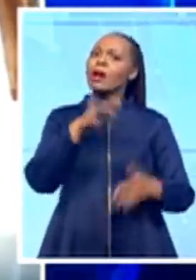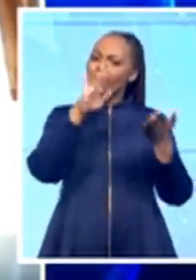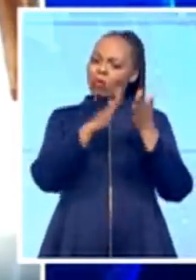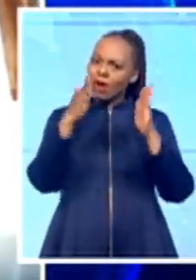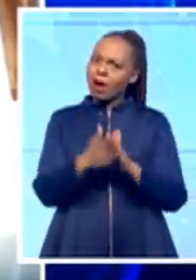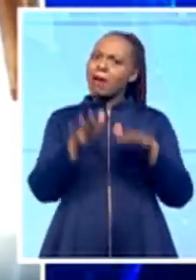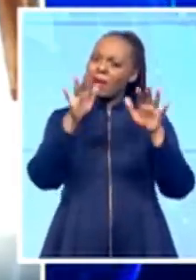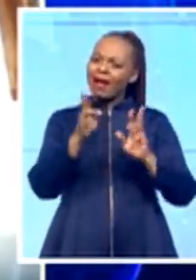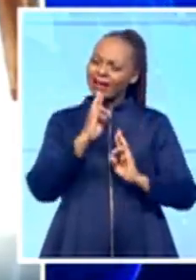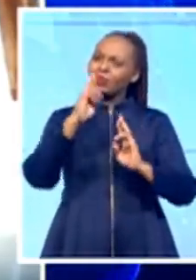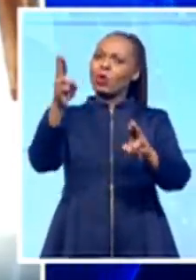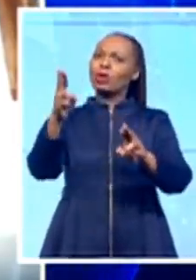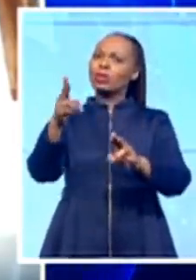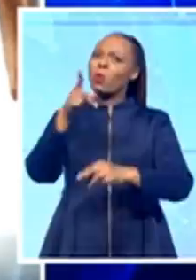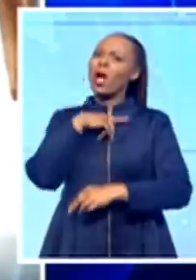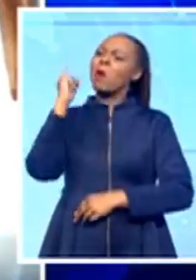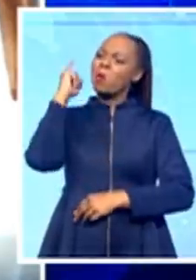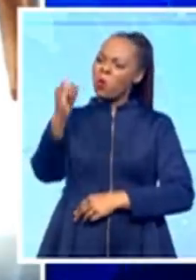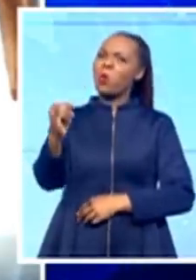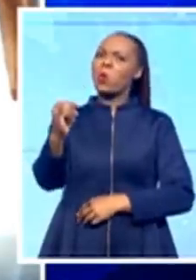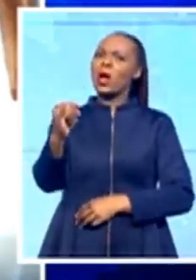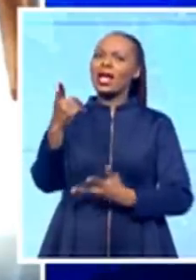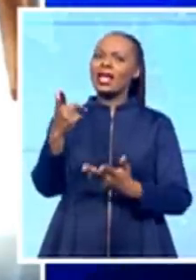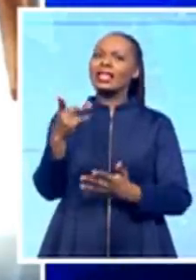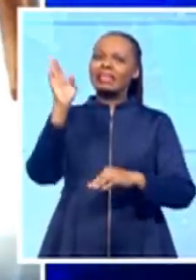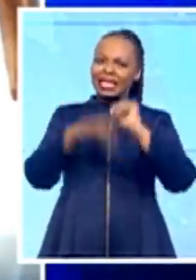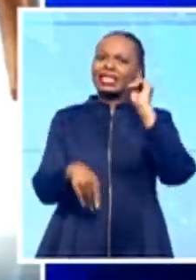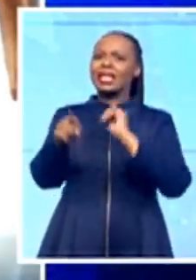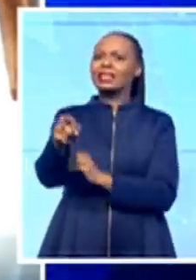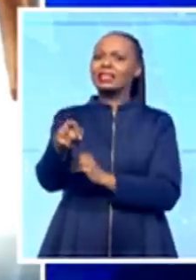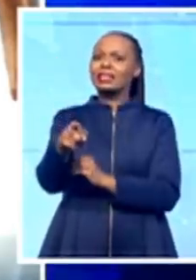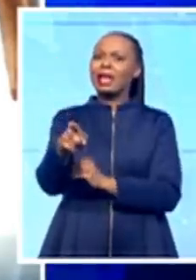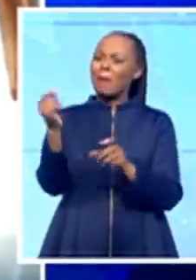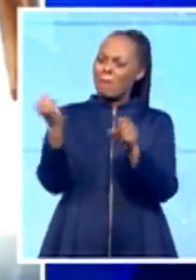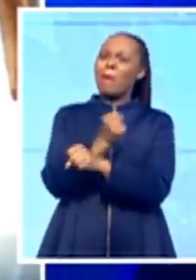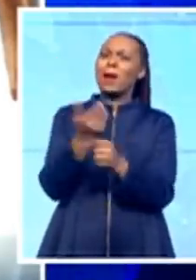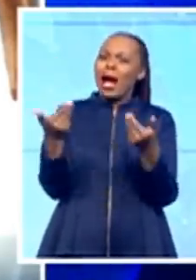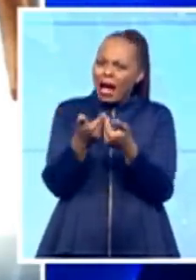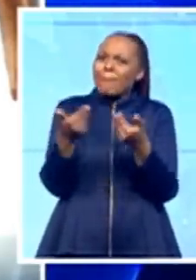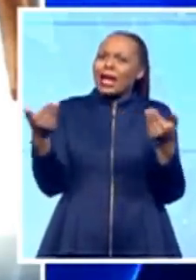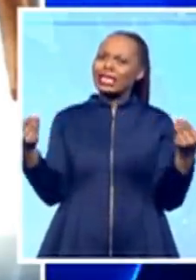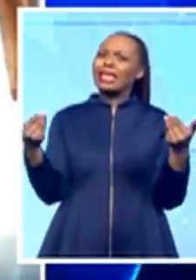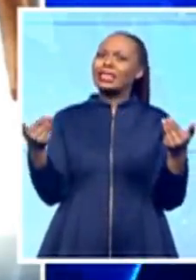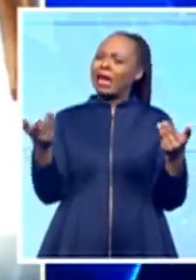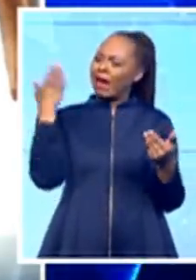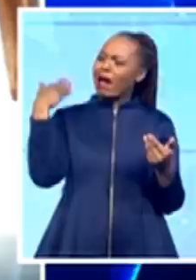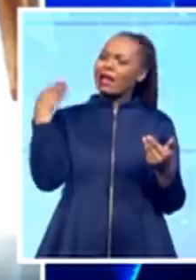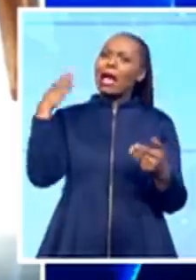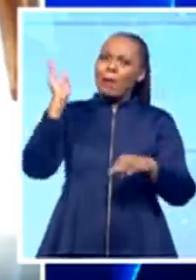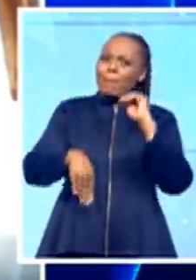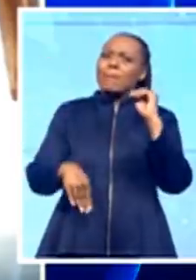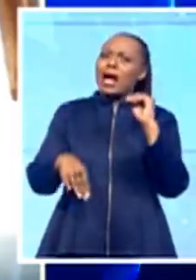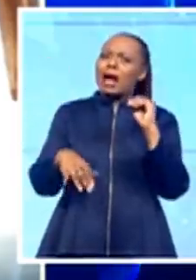people responding to apartheid-like kind of sentencing. We thought we're through this. So people are saying